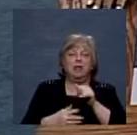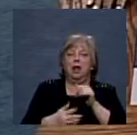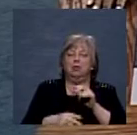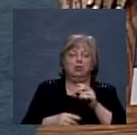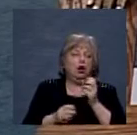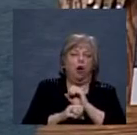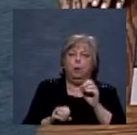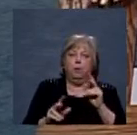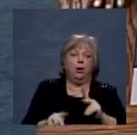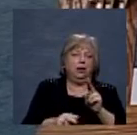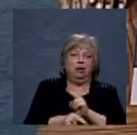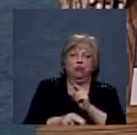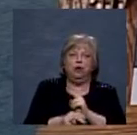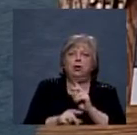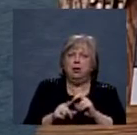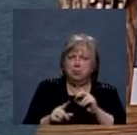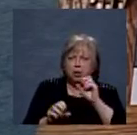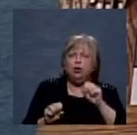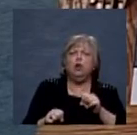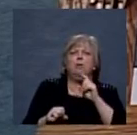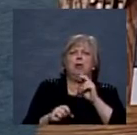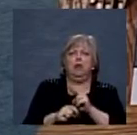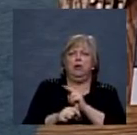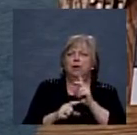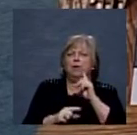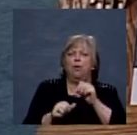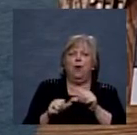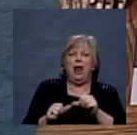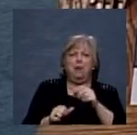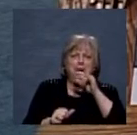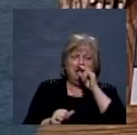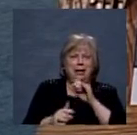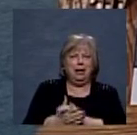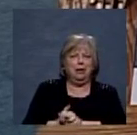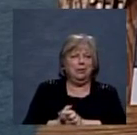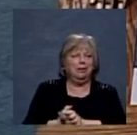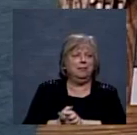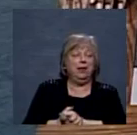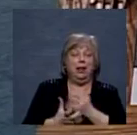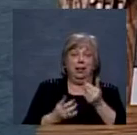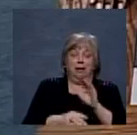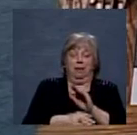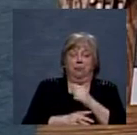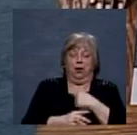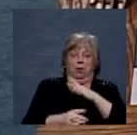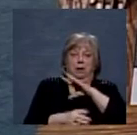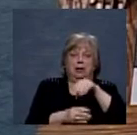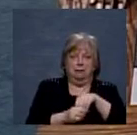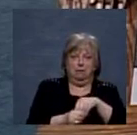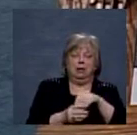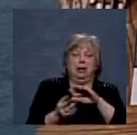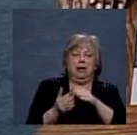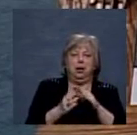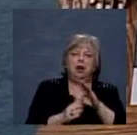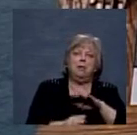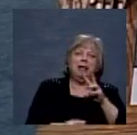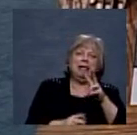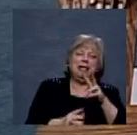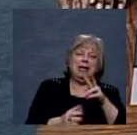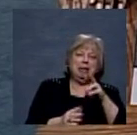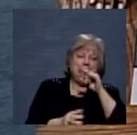utilized, that could be utilized for some of the area kids. I was in the community this afternoon, and there were about six kids jumping